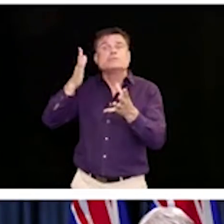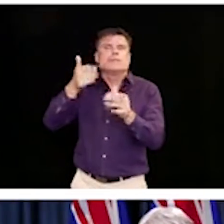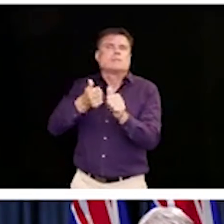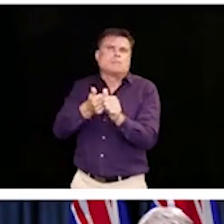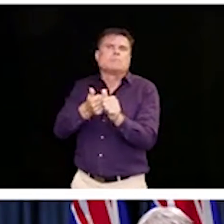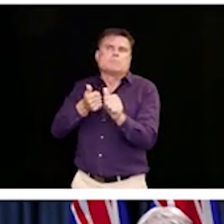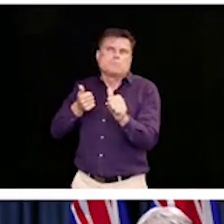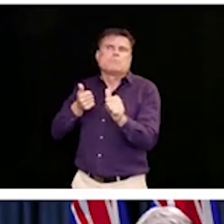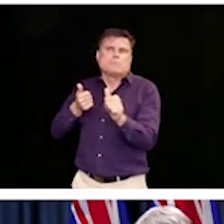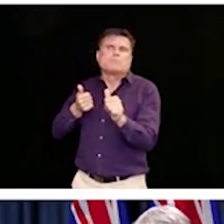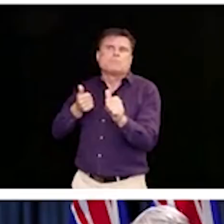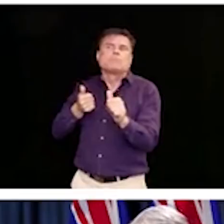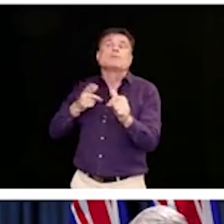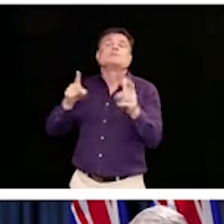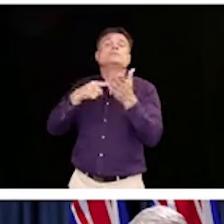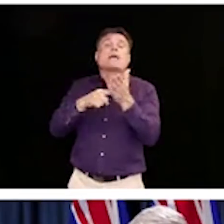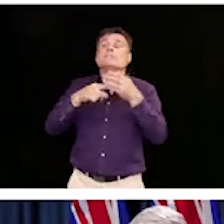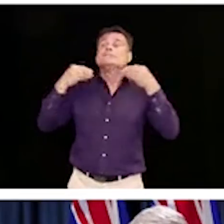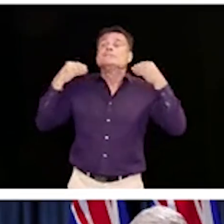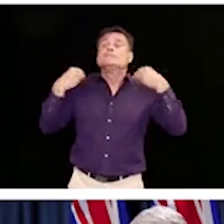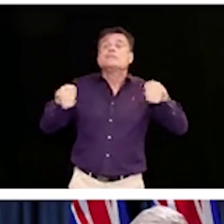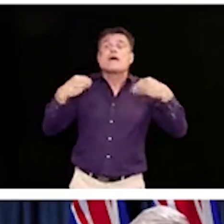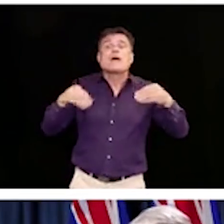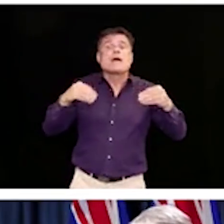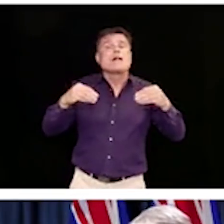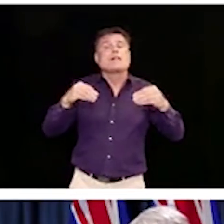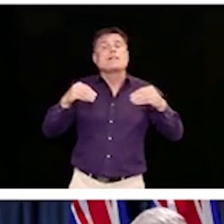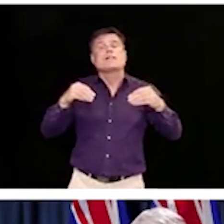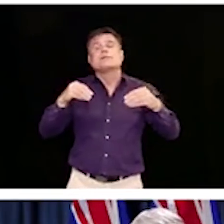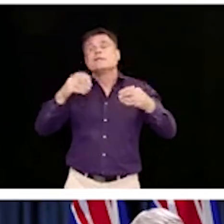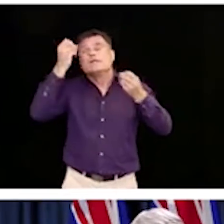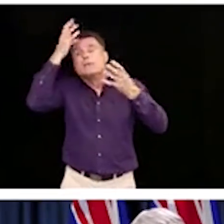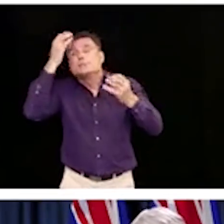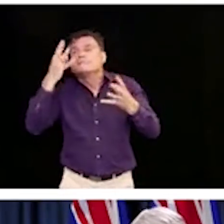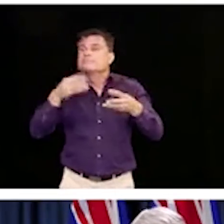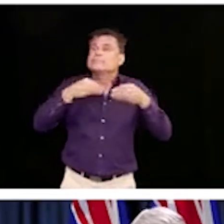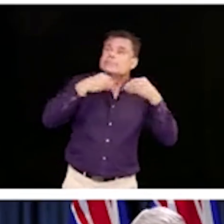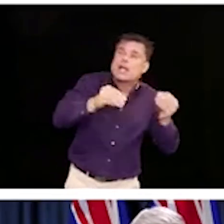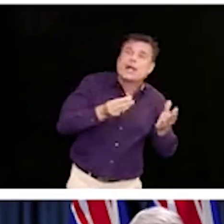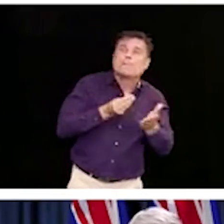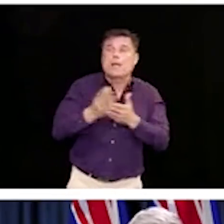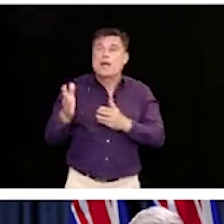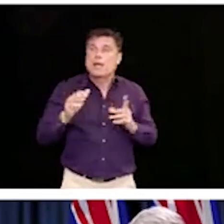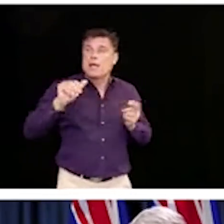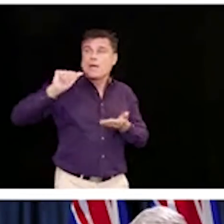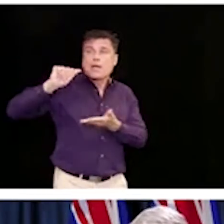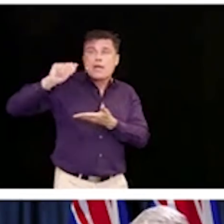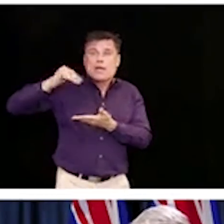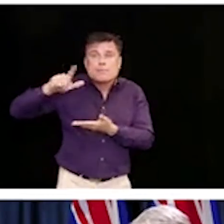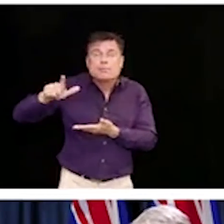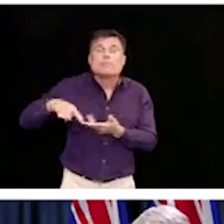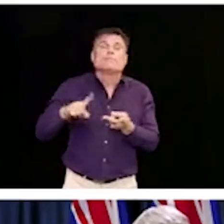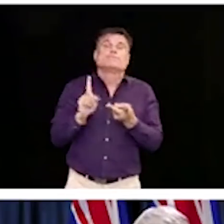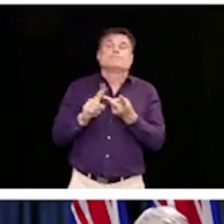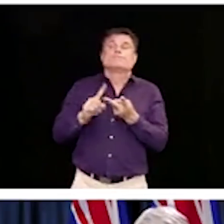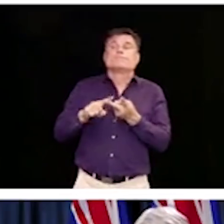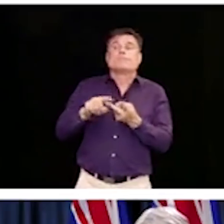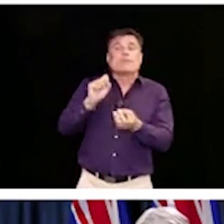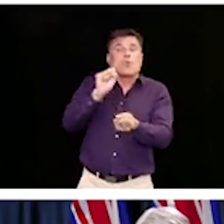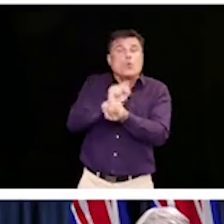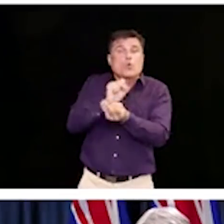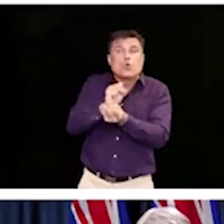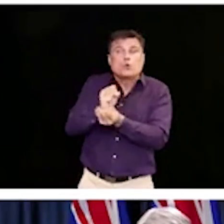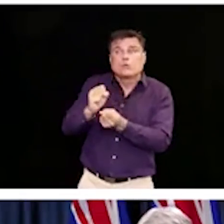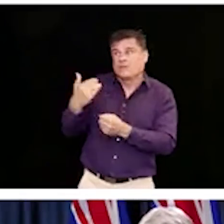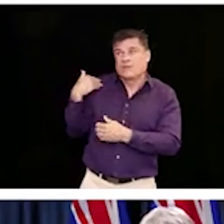the retail sales data became available in June. That's for April. We got the employment data, of course, for June, just